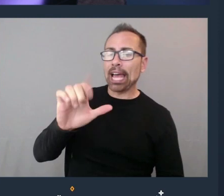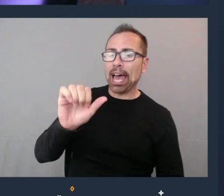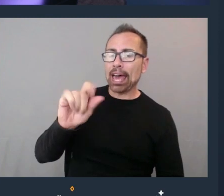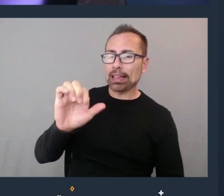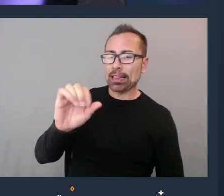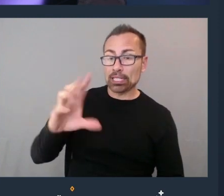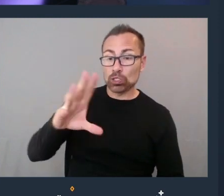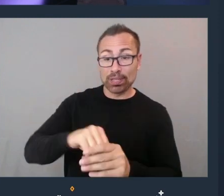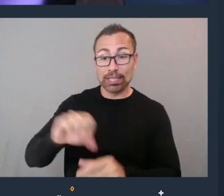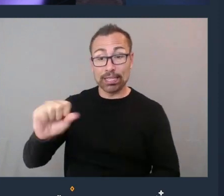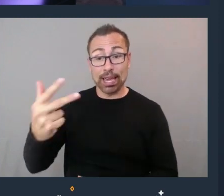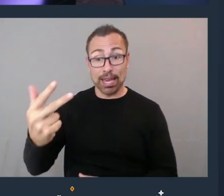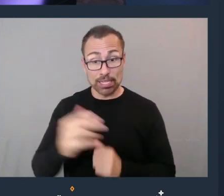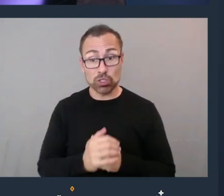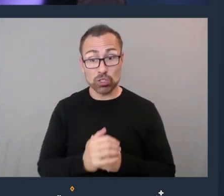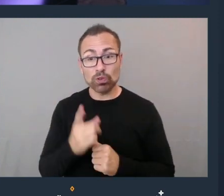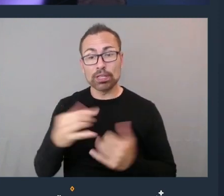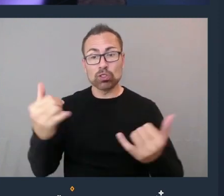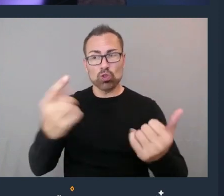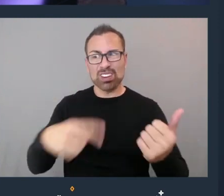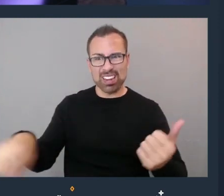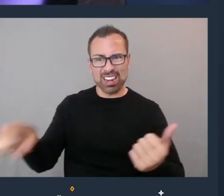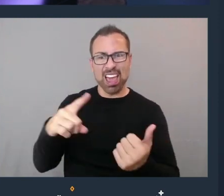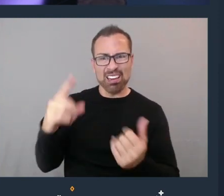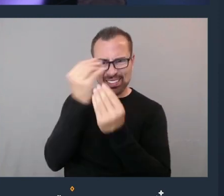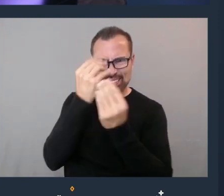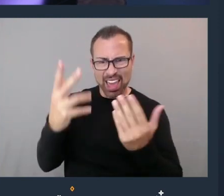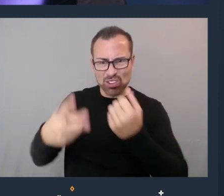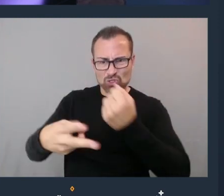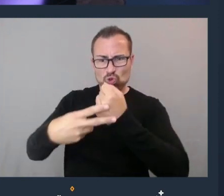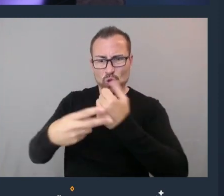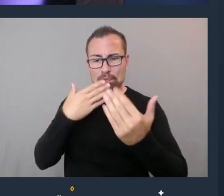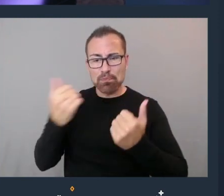can respond faster to the unexpected, and we believe will